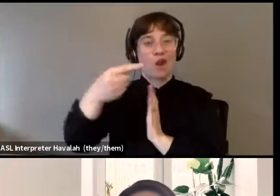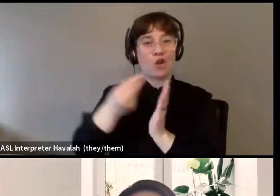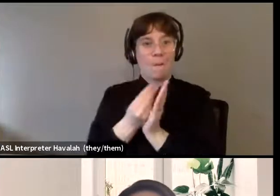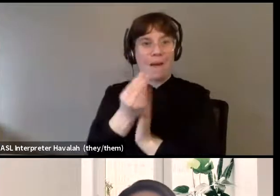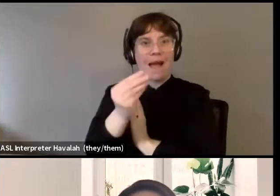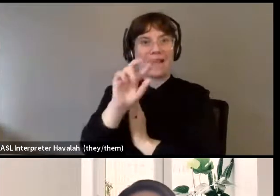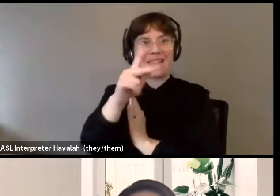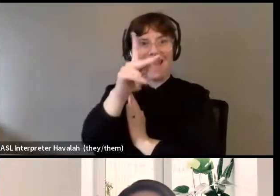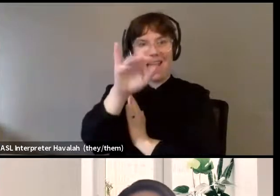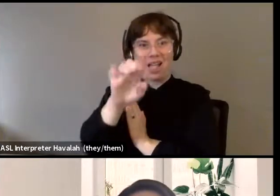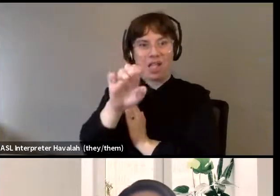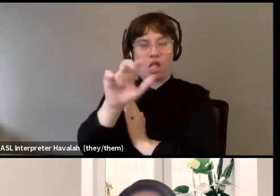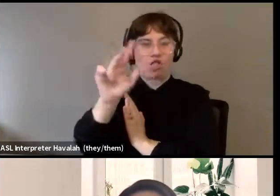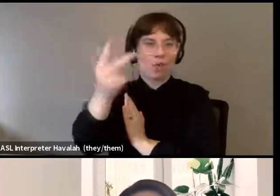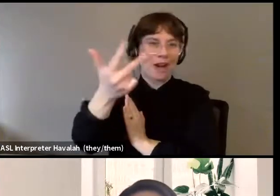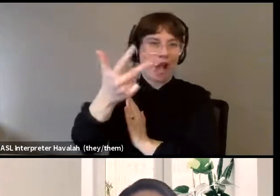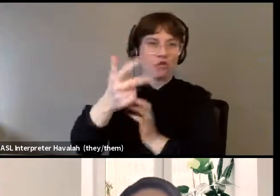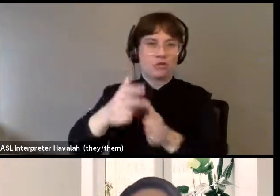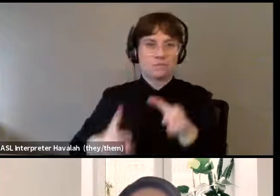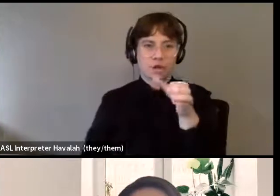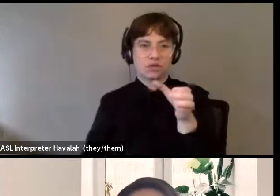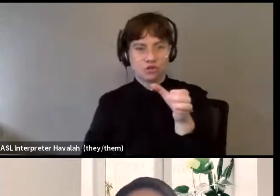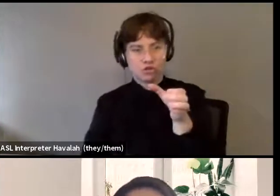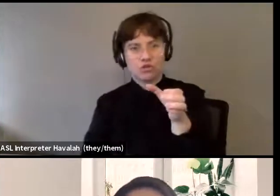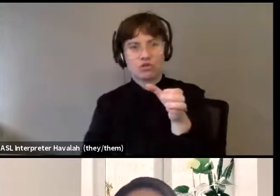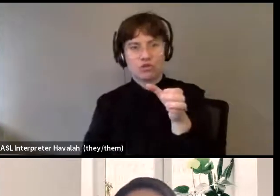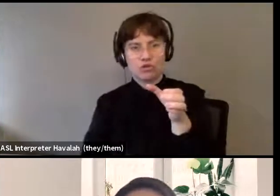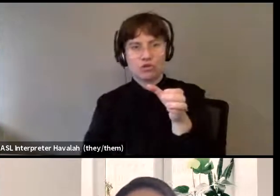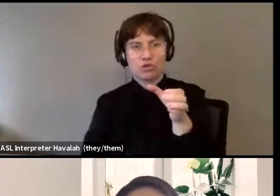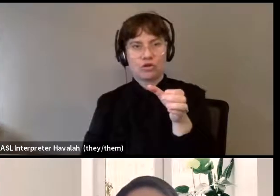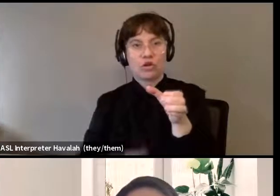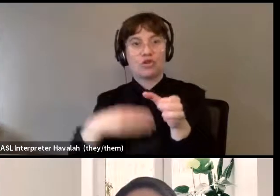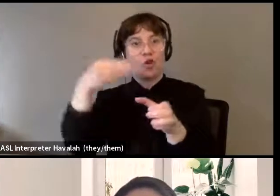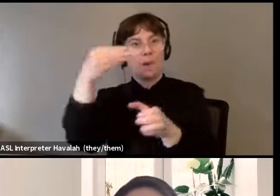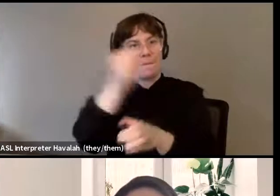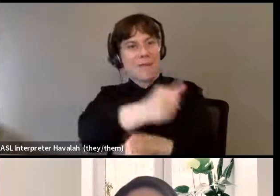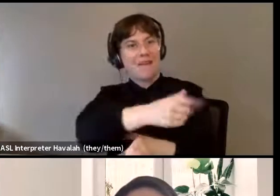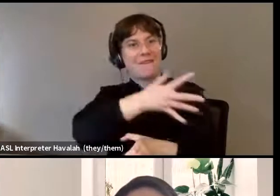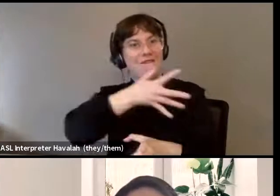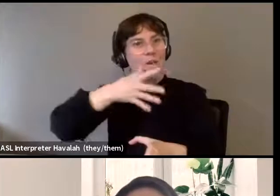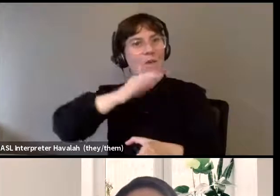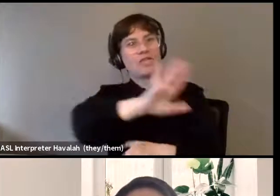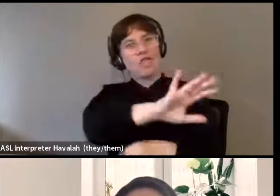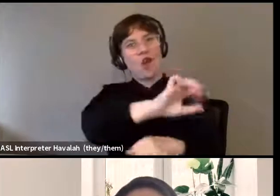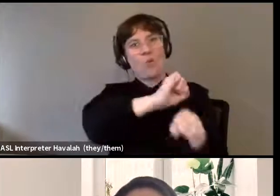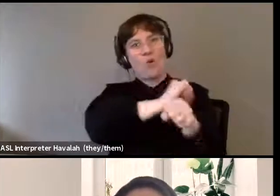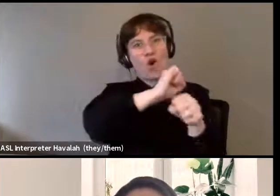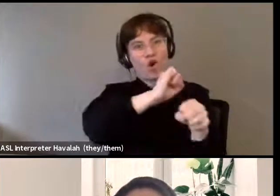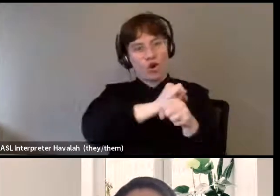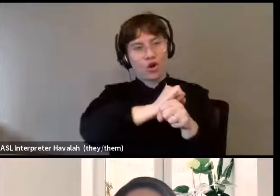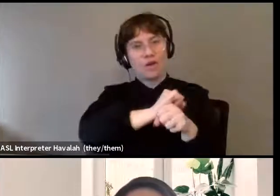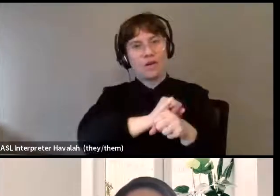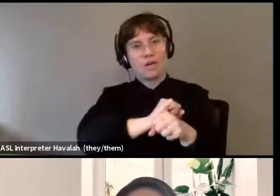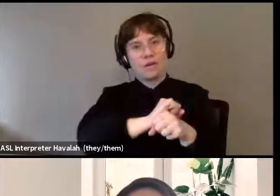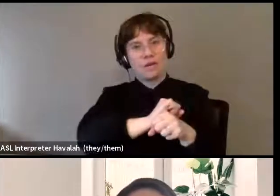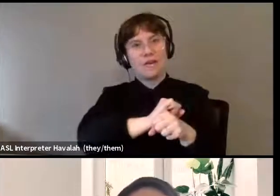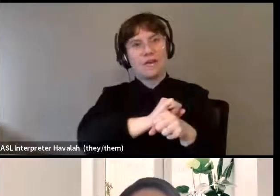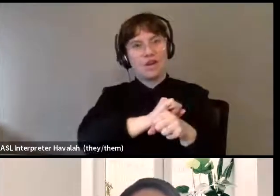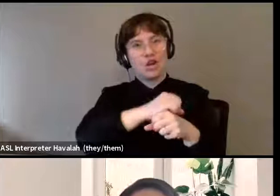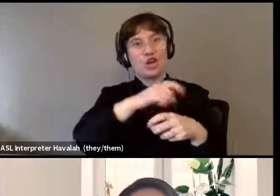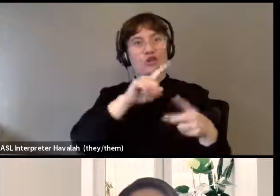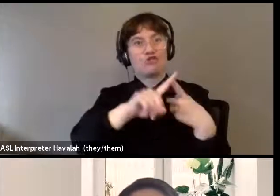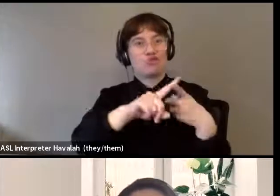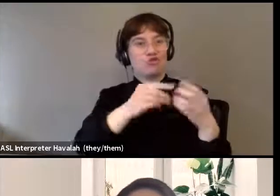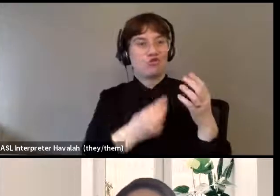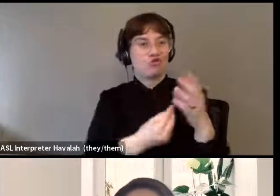like $3 a bunch, because you're paying that farmer a fair wage for the work they put in to grow,